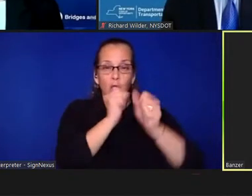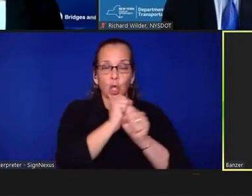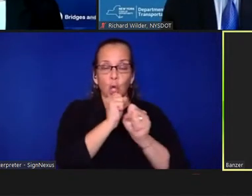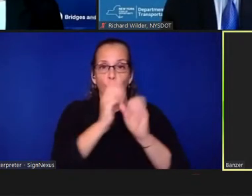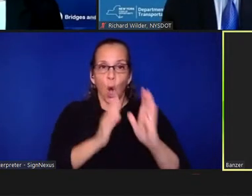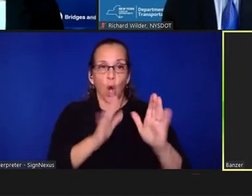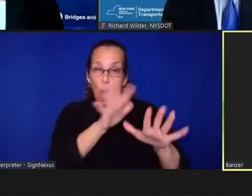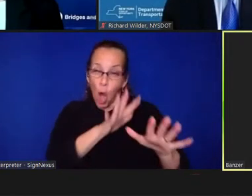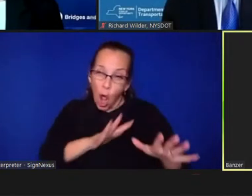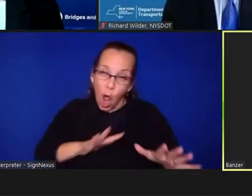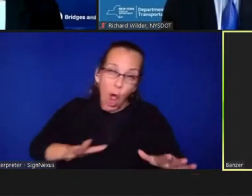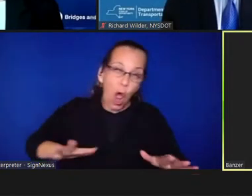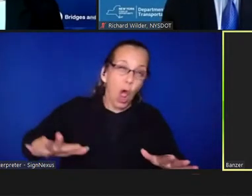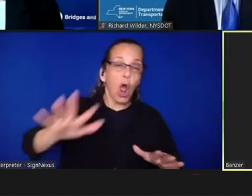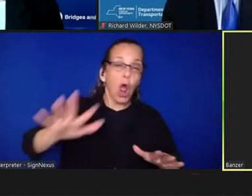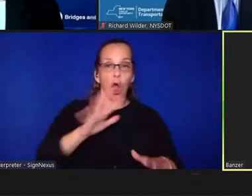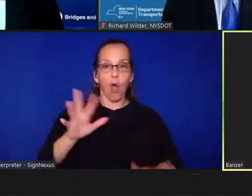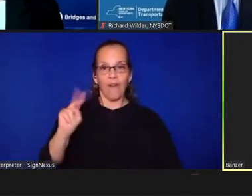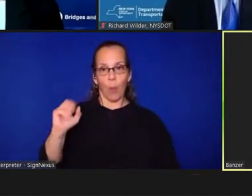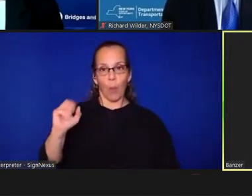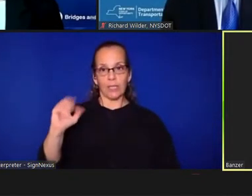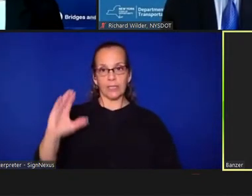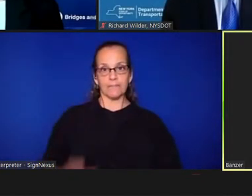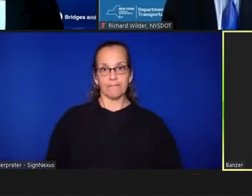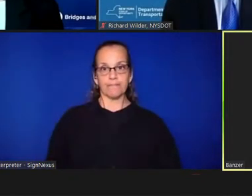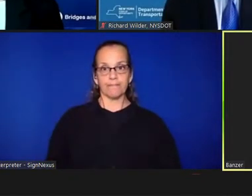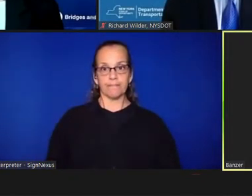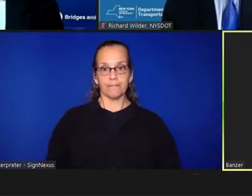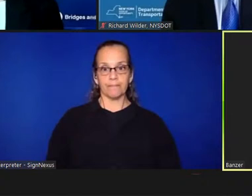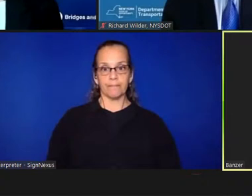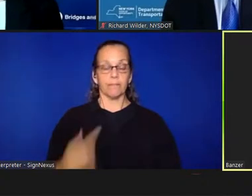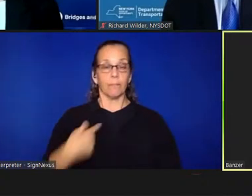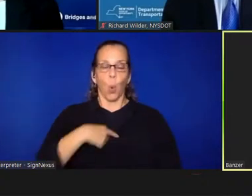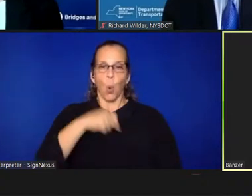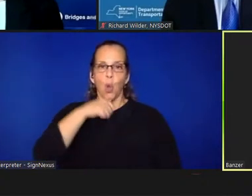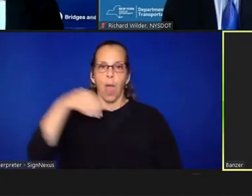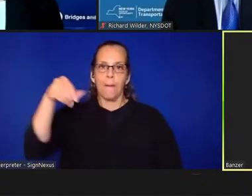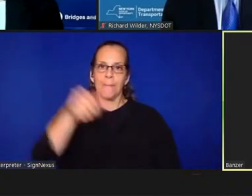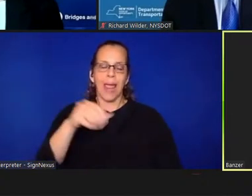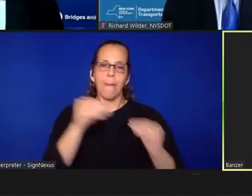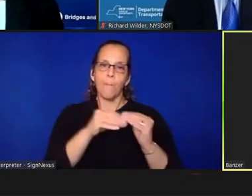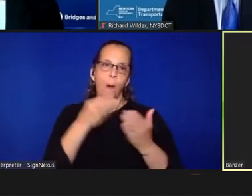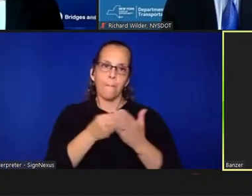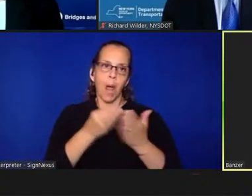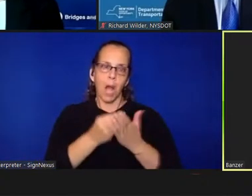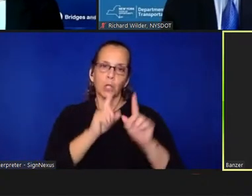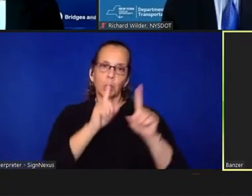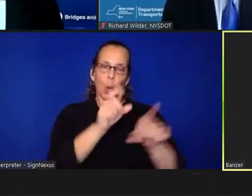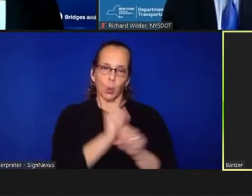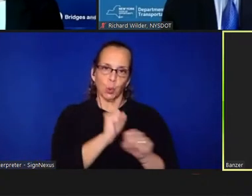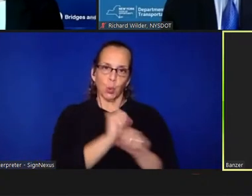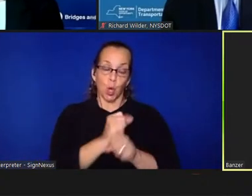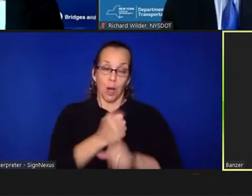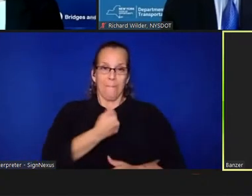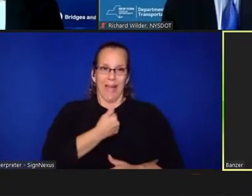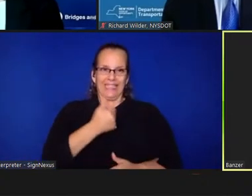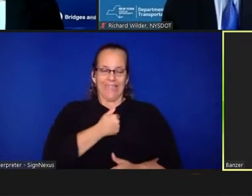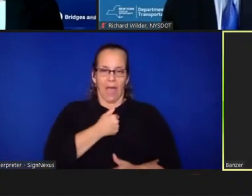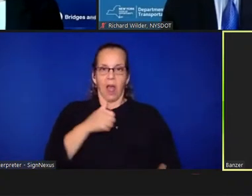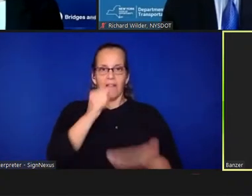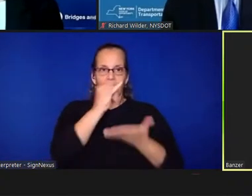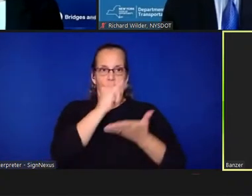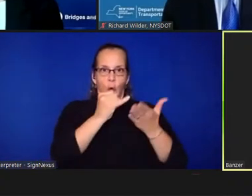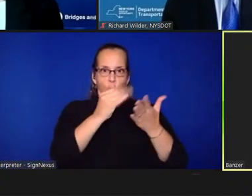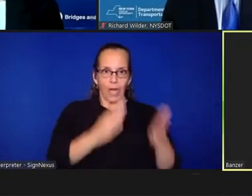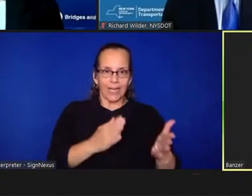of the surrounding area of that City we're not paying any money more any more money to go to work as an artist I have a right to take my drunk